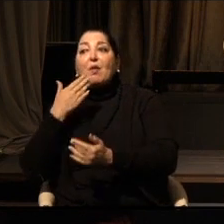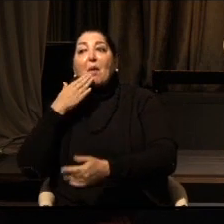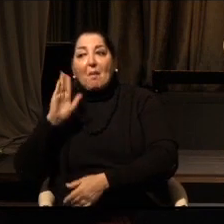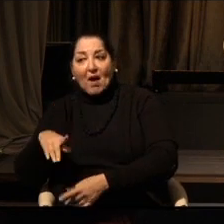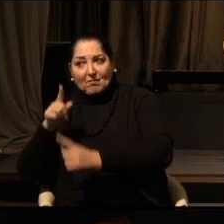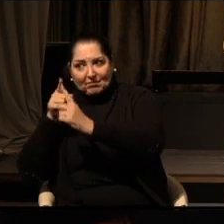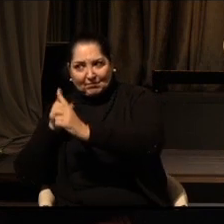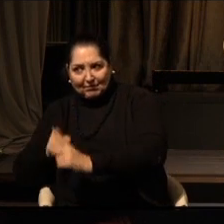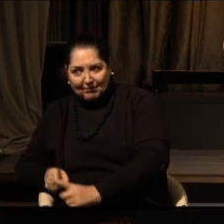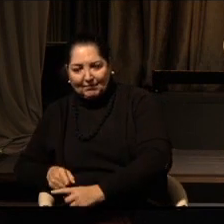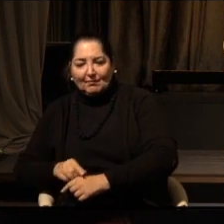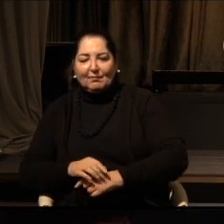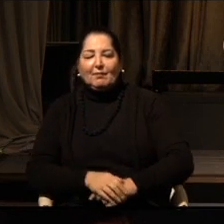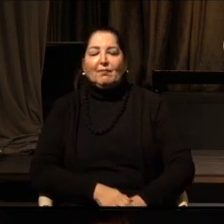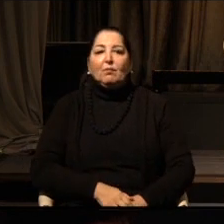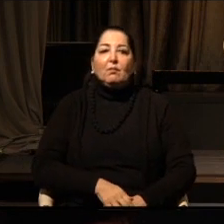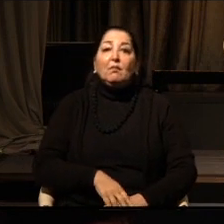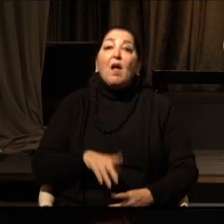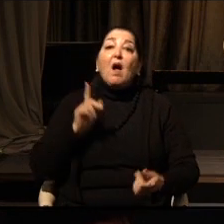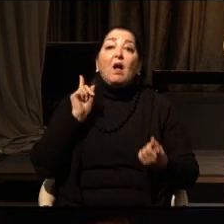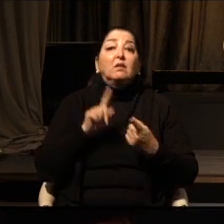Until, as time goes by,